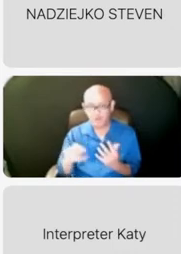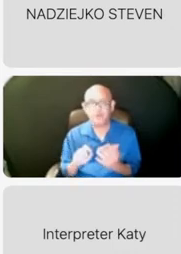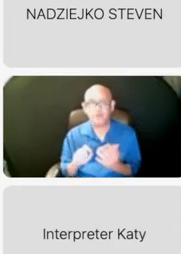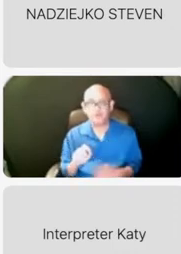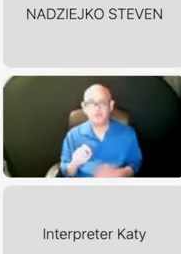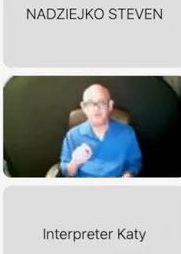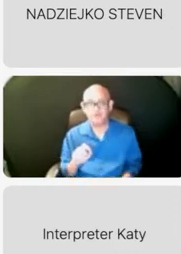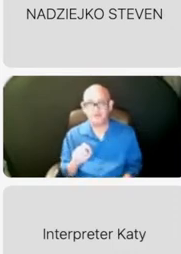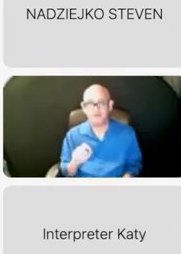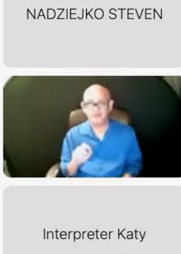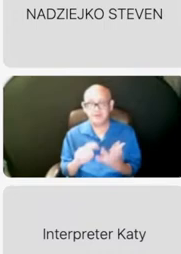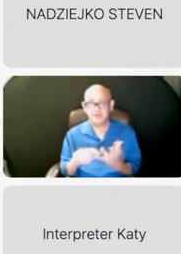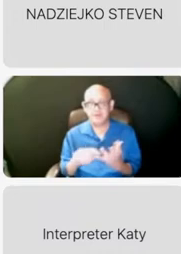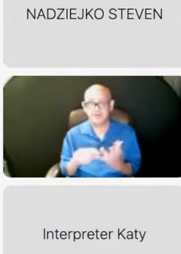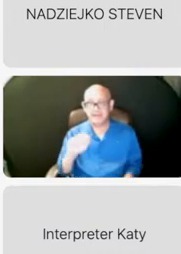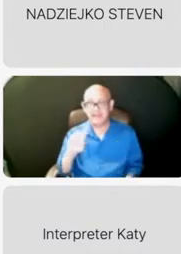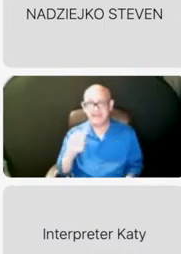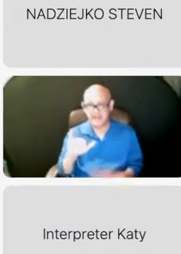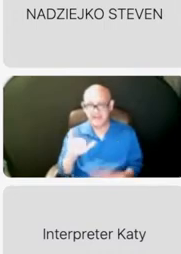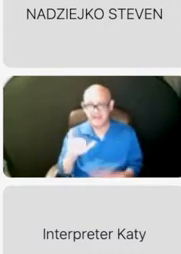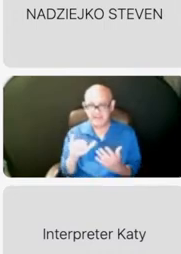andy medrano jr